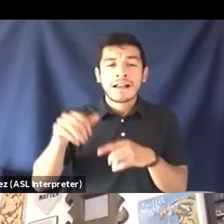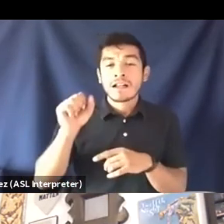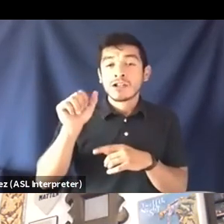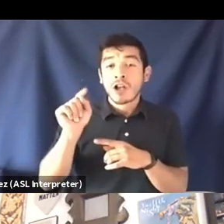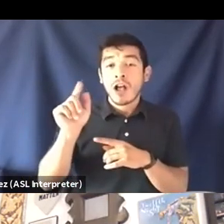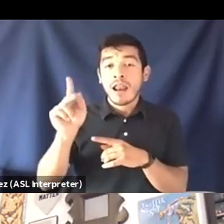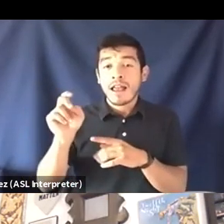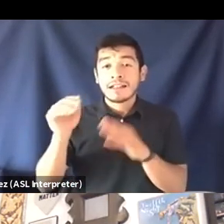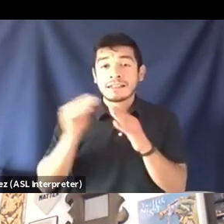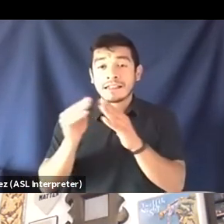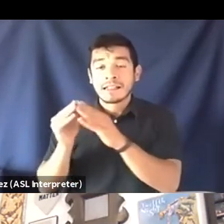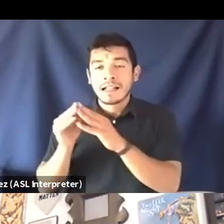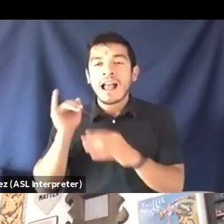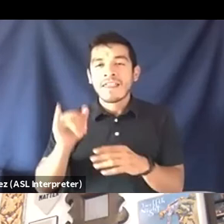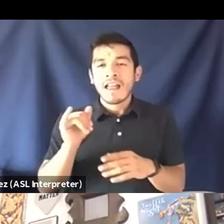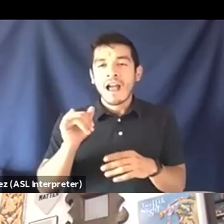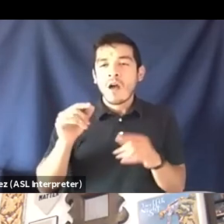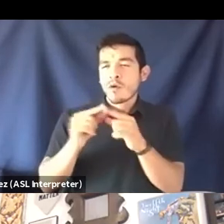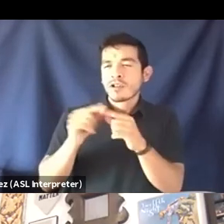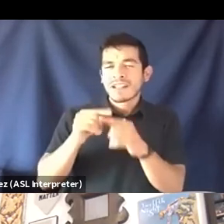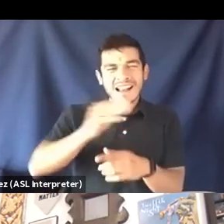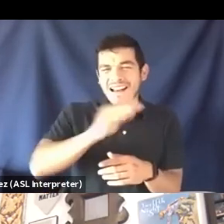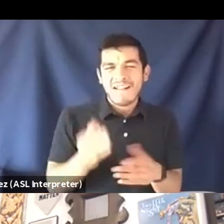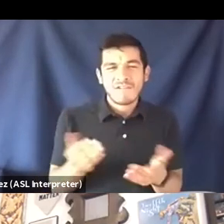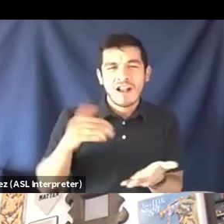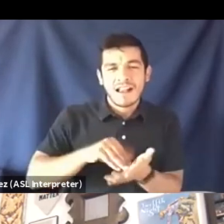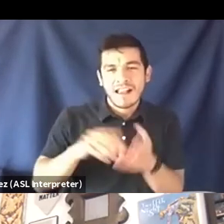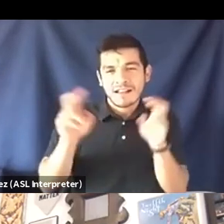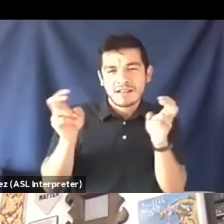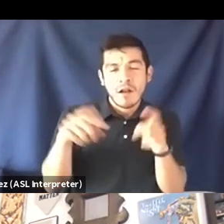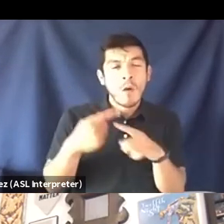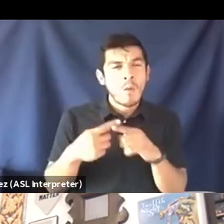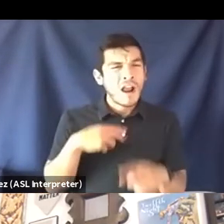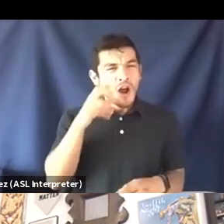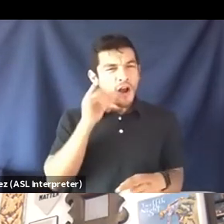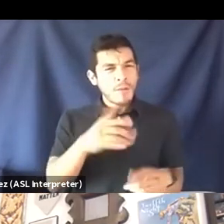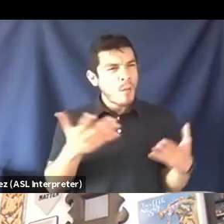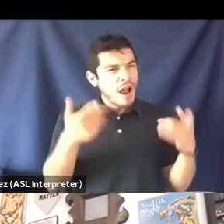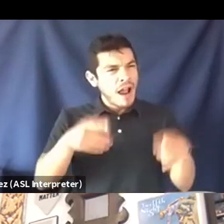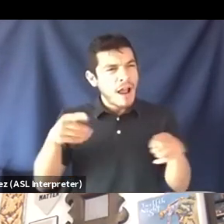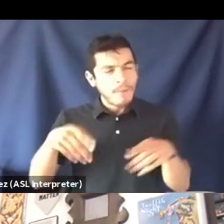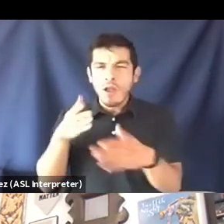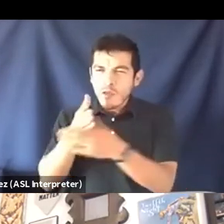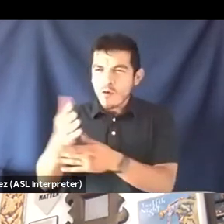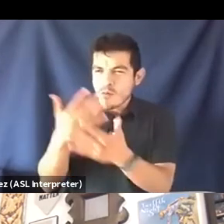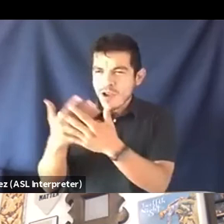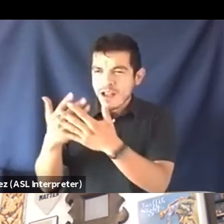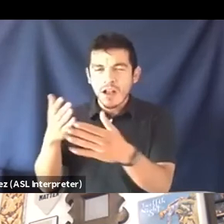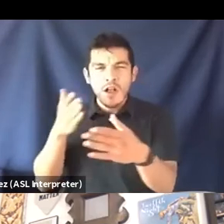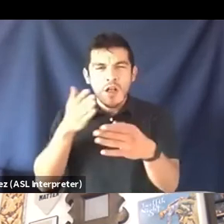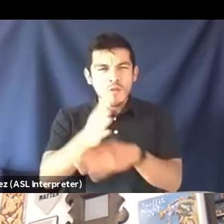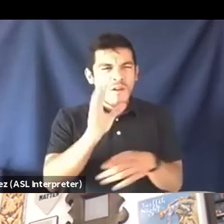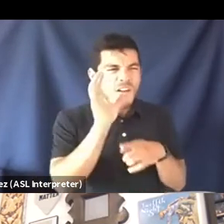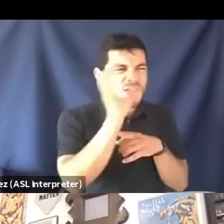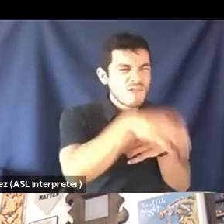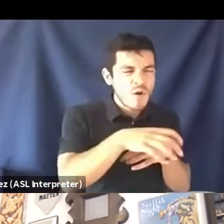always in the back of my mind. And when I learned about this different kind of genocide that was happening through imprisonment, through forced sterilizations